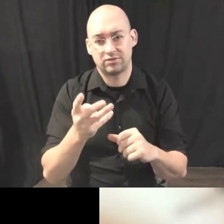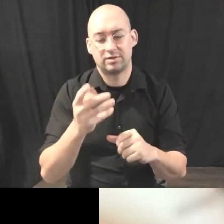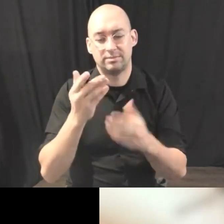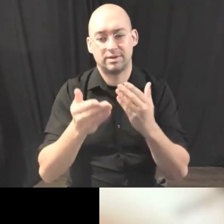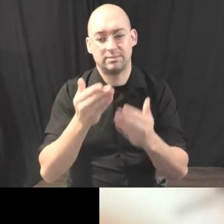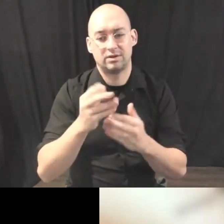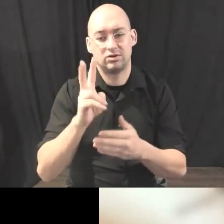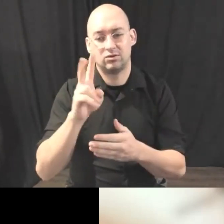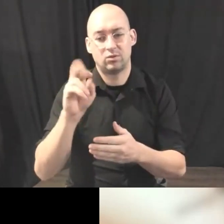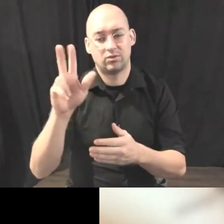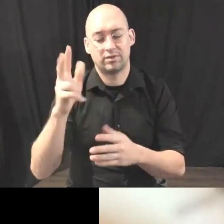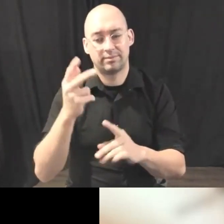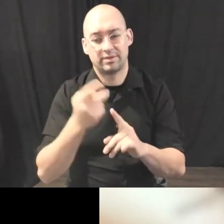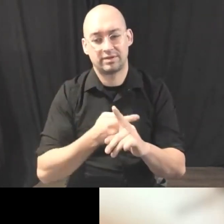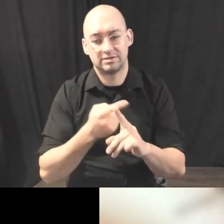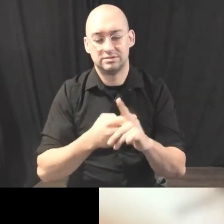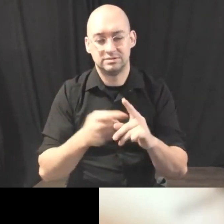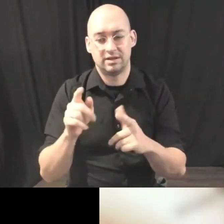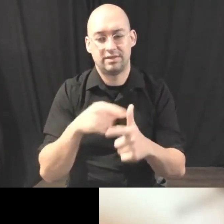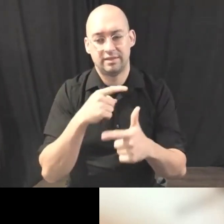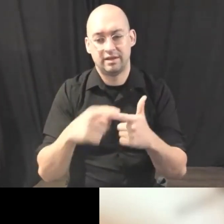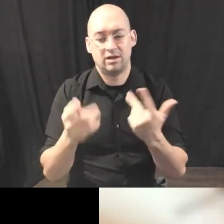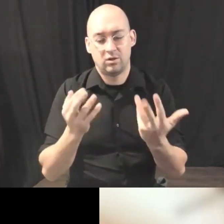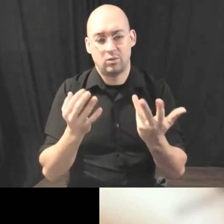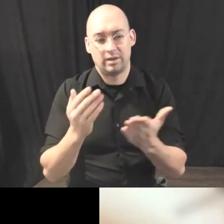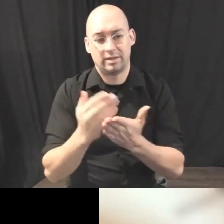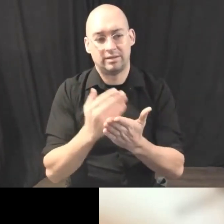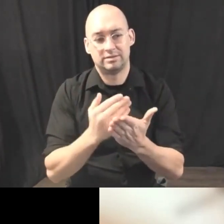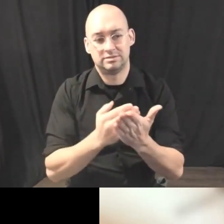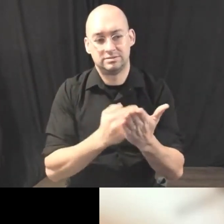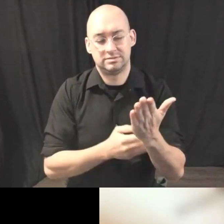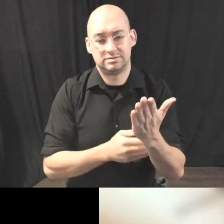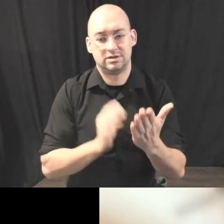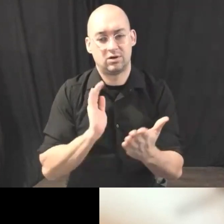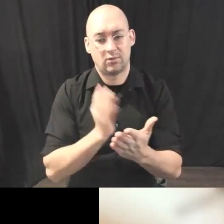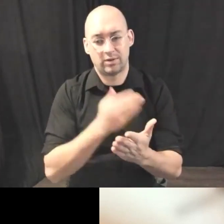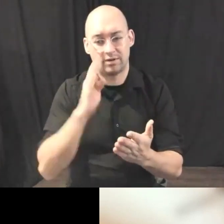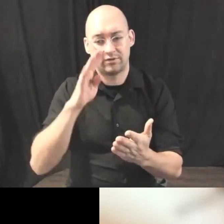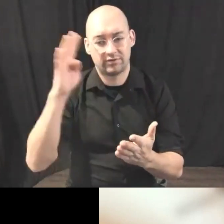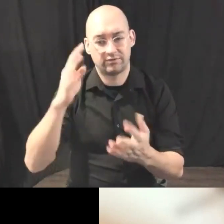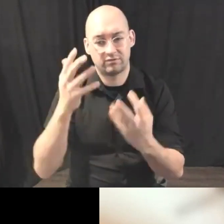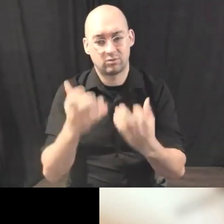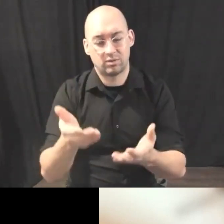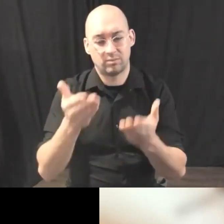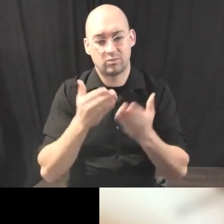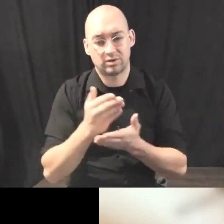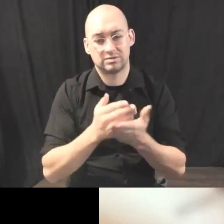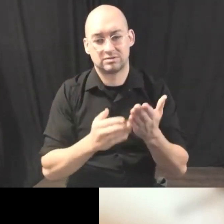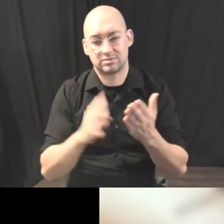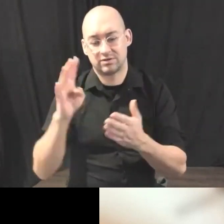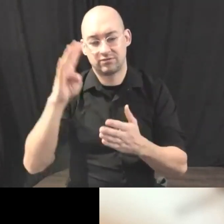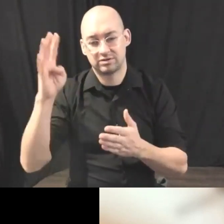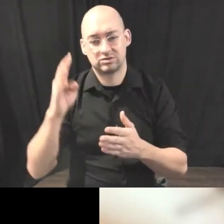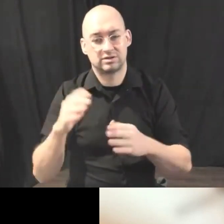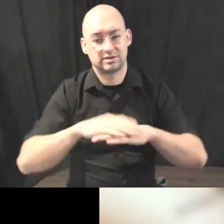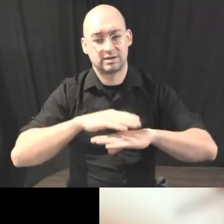or 3 months of the year, and then there's a wait list. So we're innovative, and we'd like to bring some of those innovations to the table. We